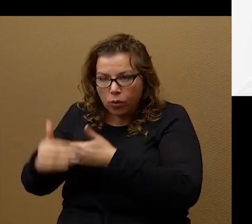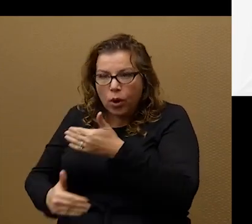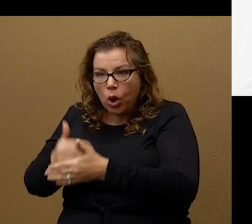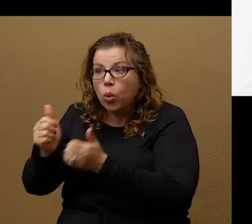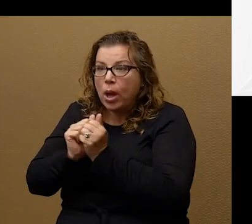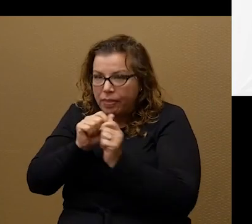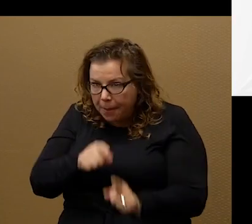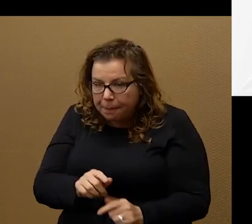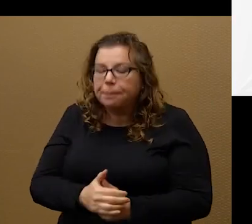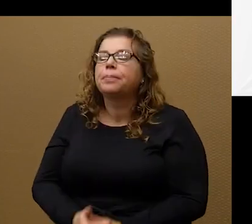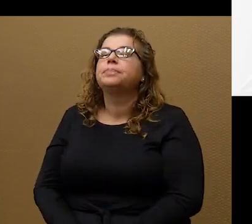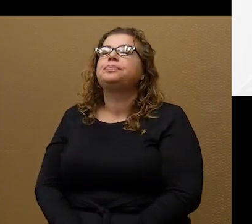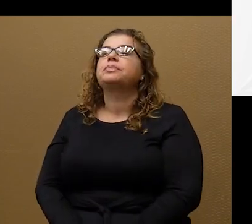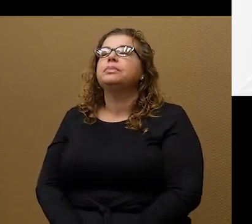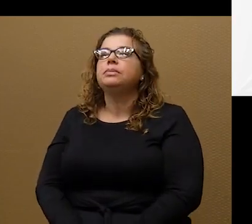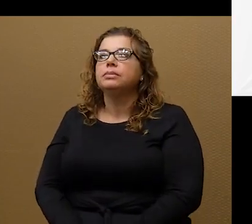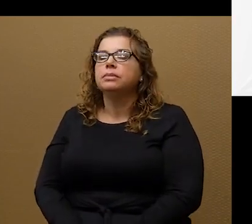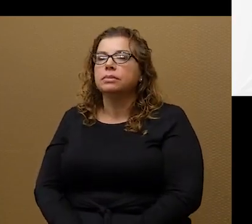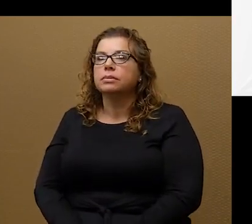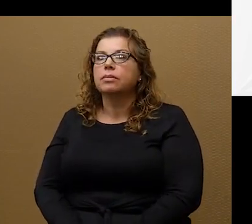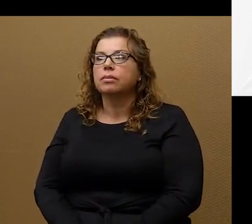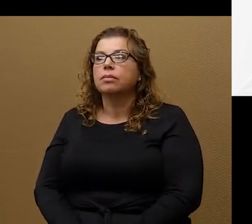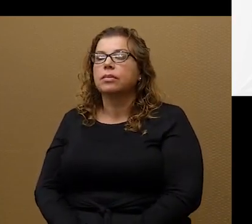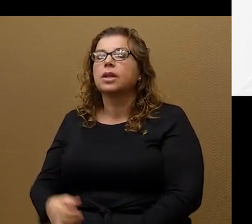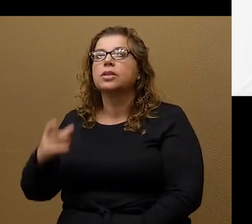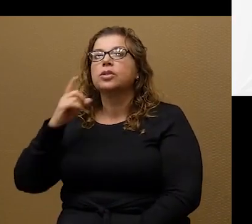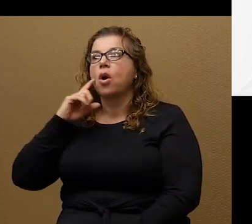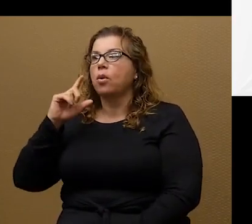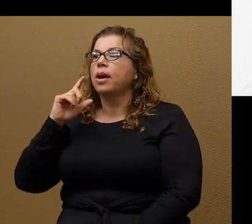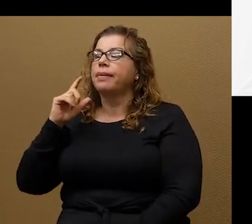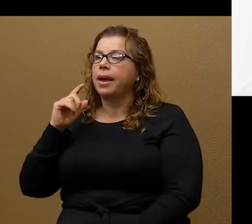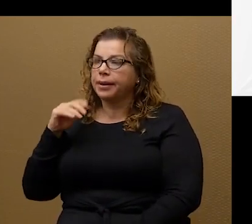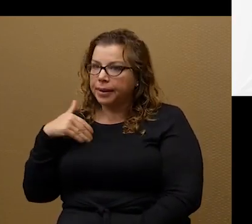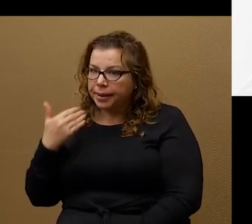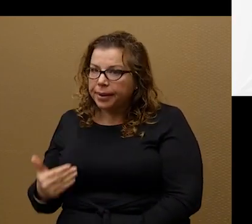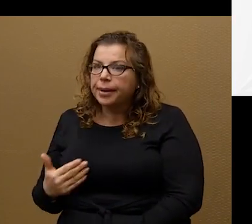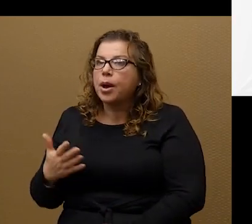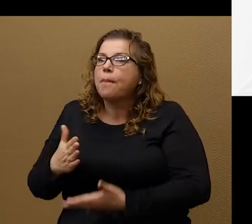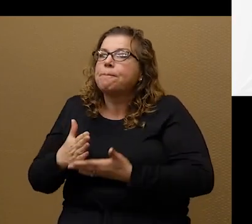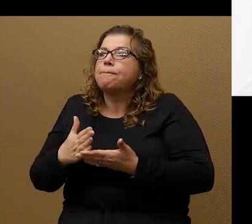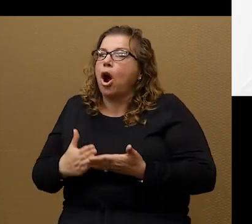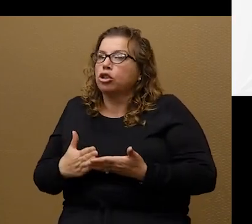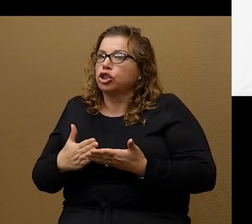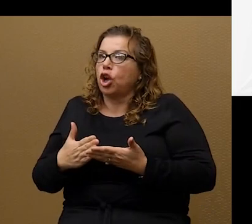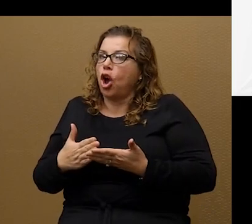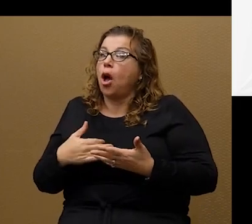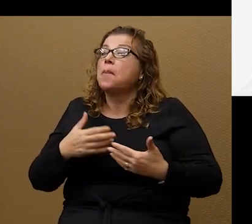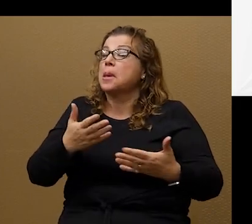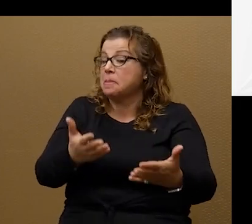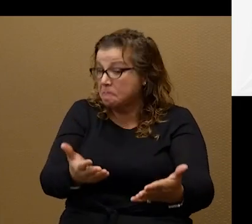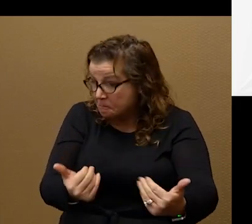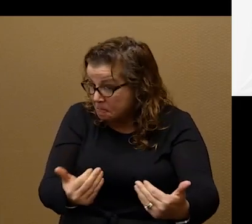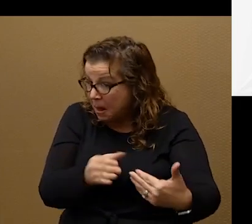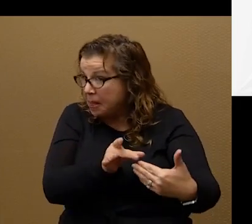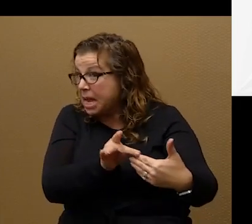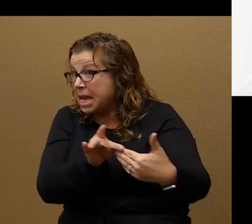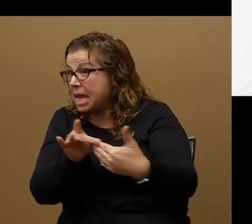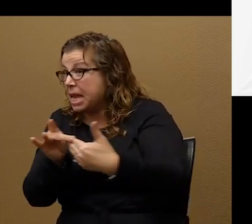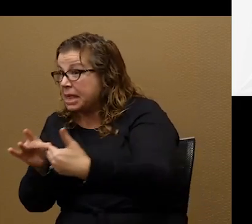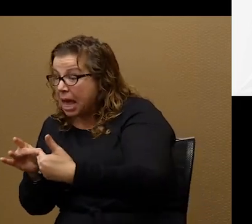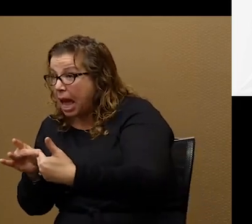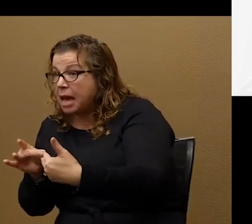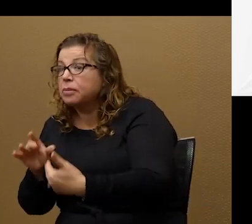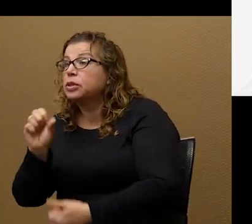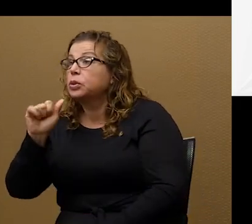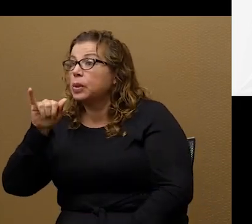And then the next time, or a few times after that, you might do a partial, where you lead them over to the sink